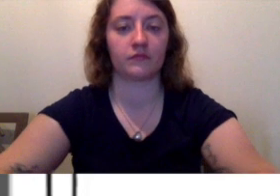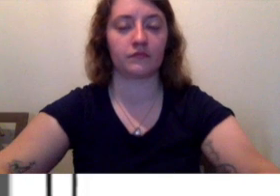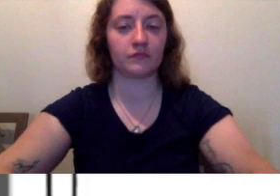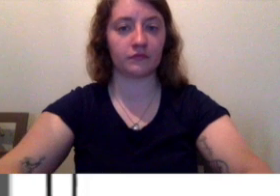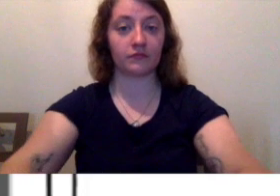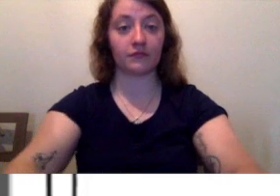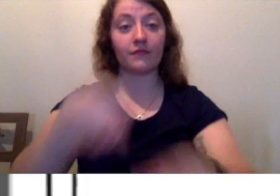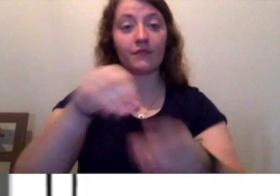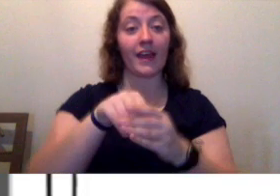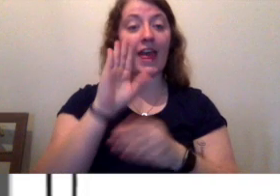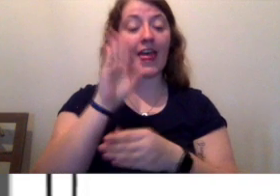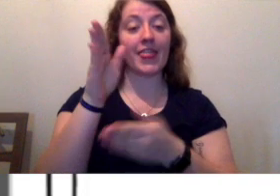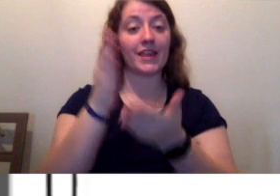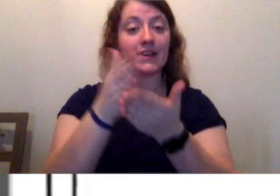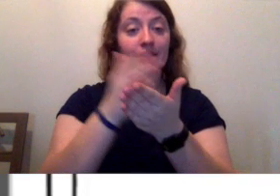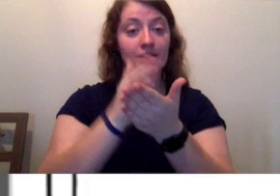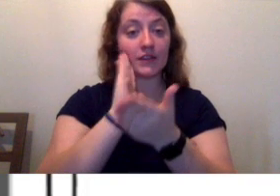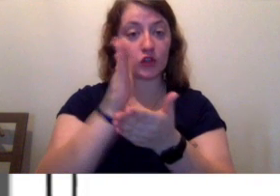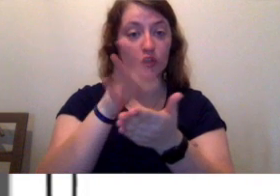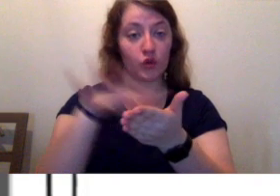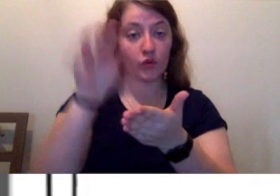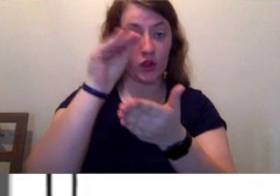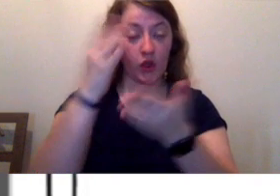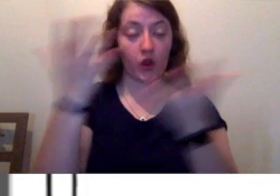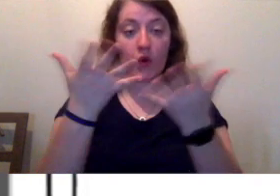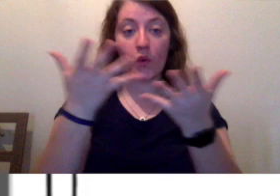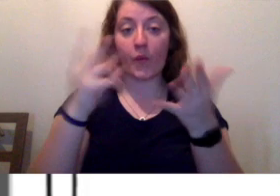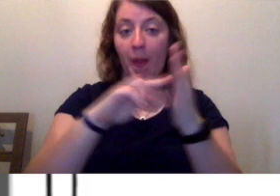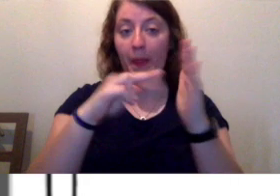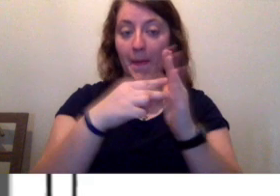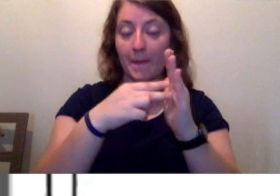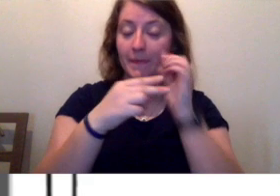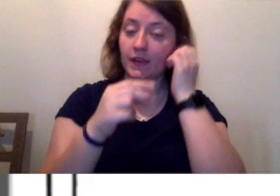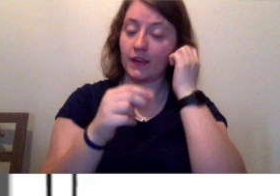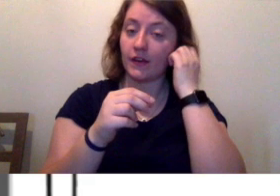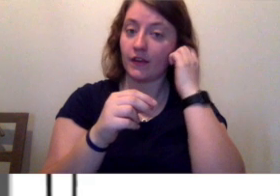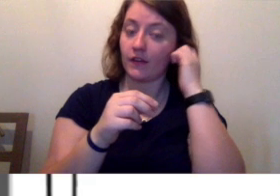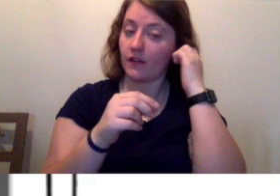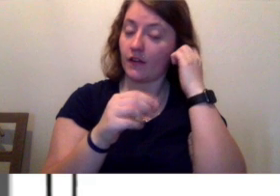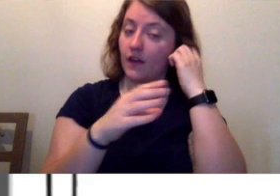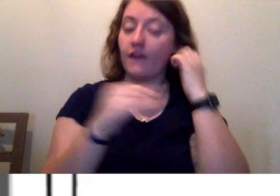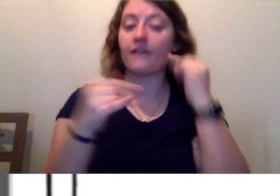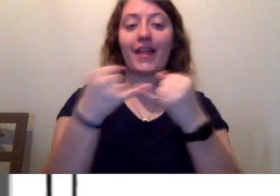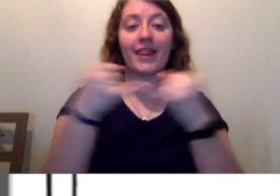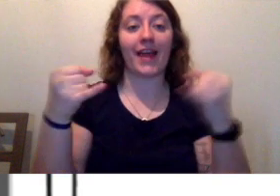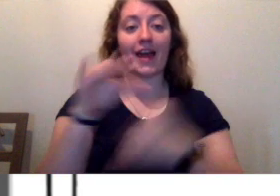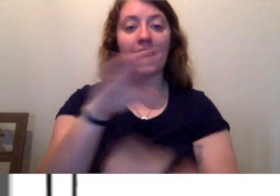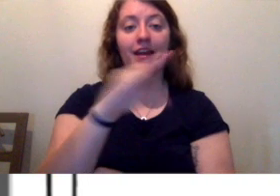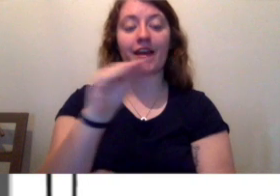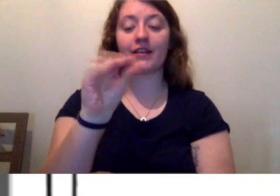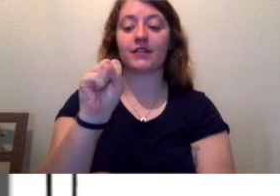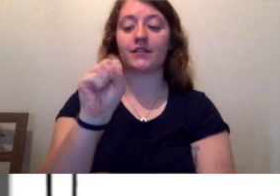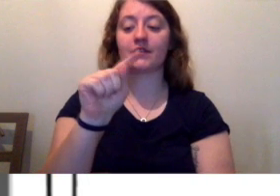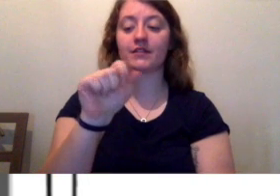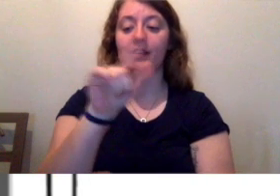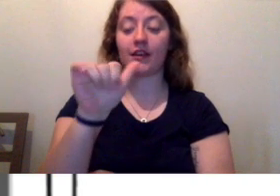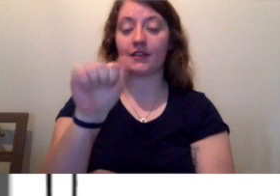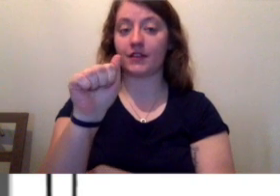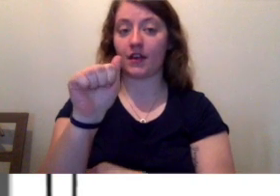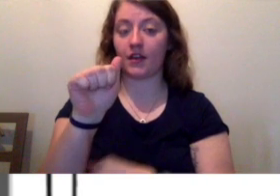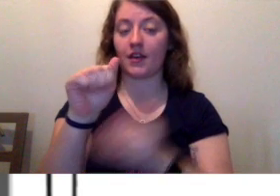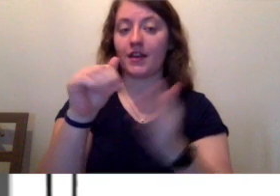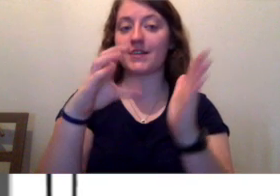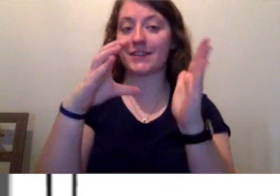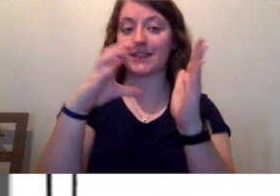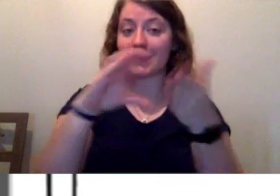In this lesson, you will learn what the meaning of a line and a stanza are. So as you see in front of you right